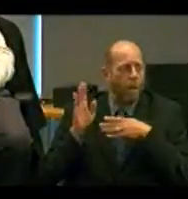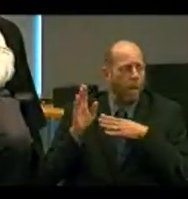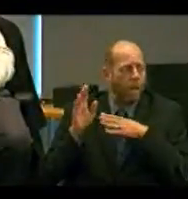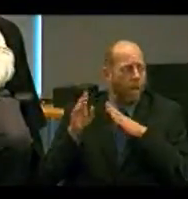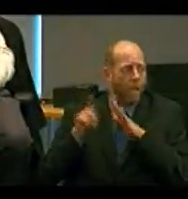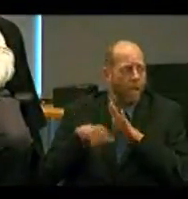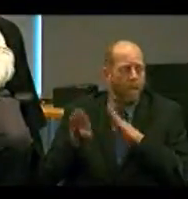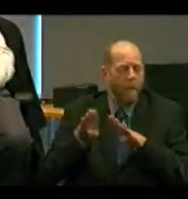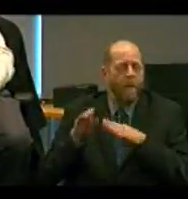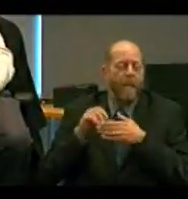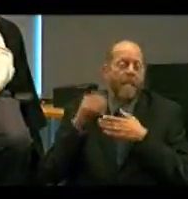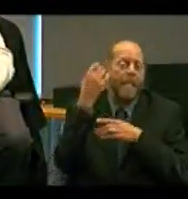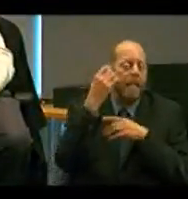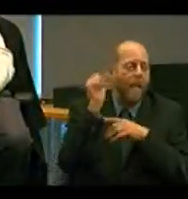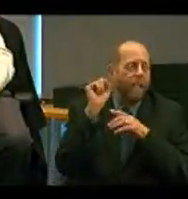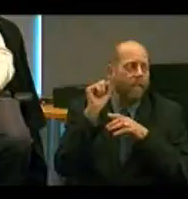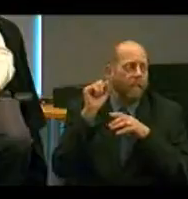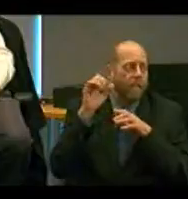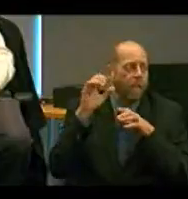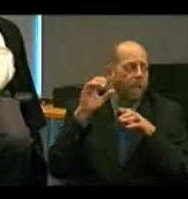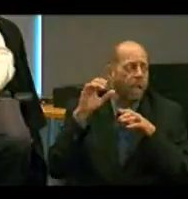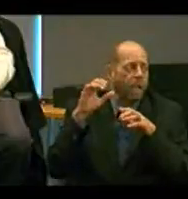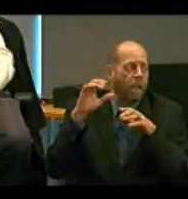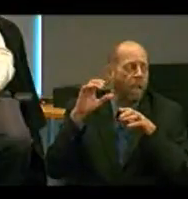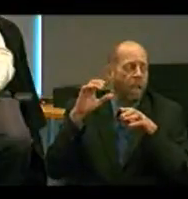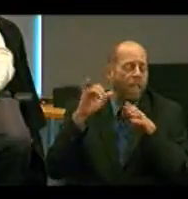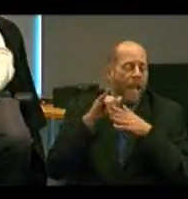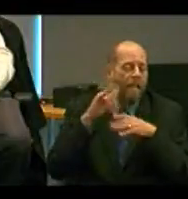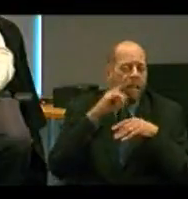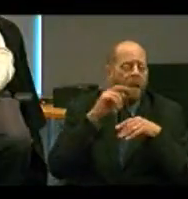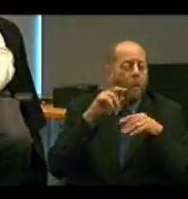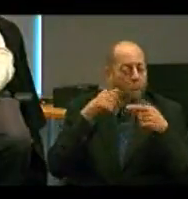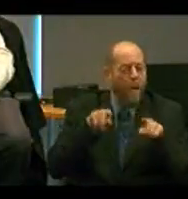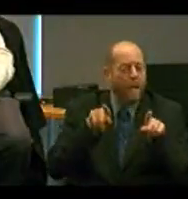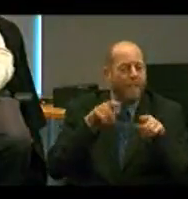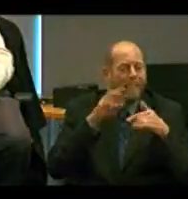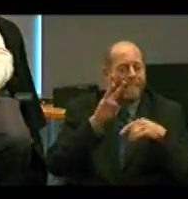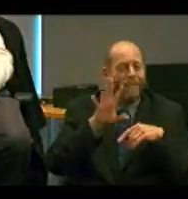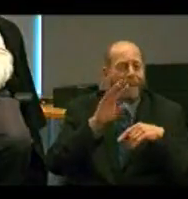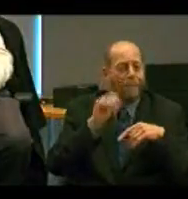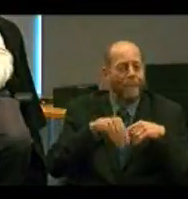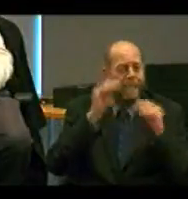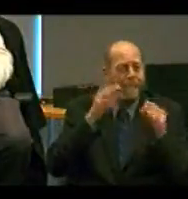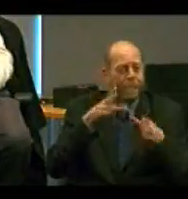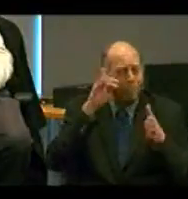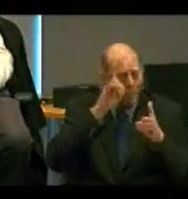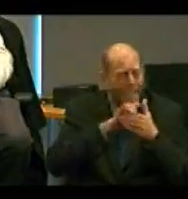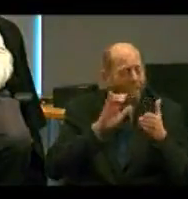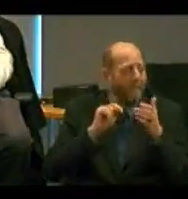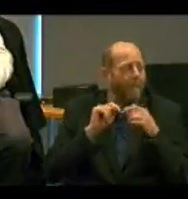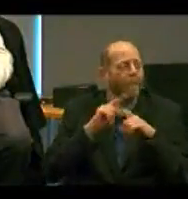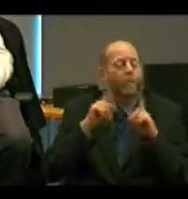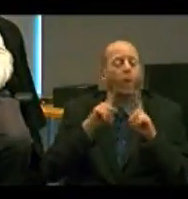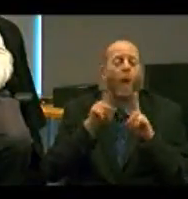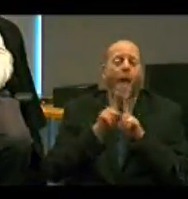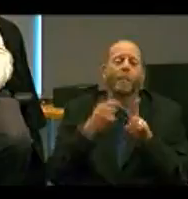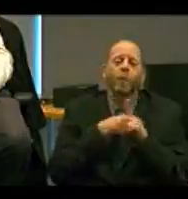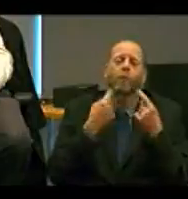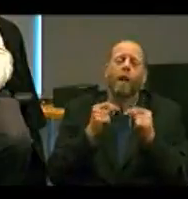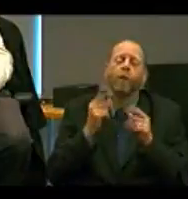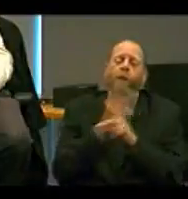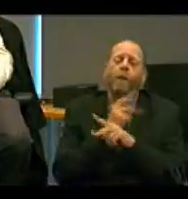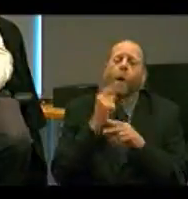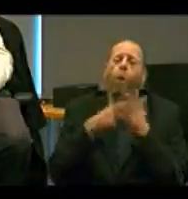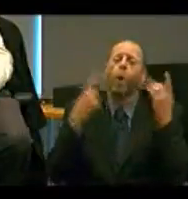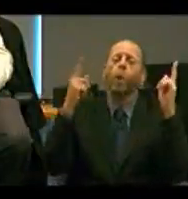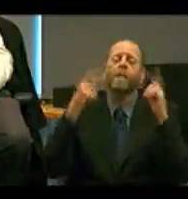and activist community, established as a pure falsehood, yet 65% of teachers believe it. So as we try to figure out what